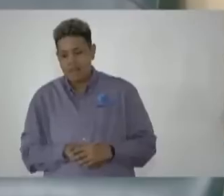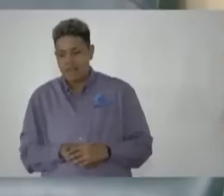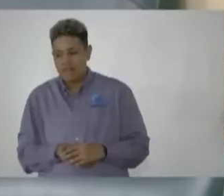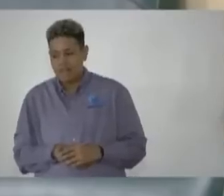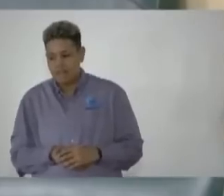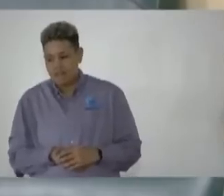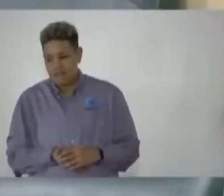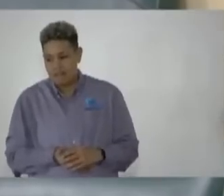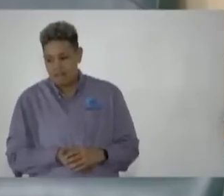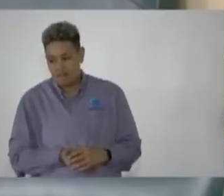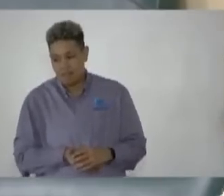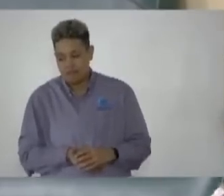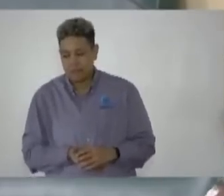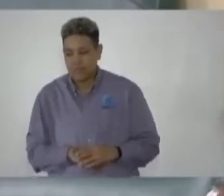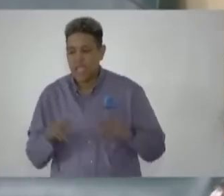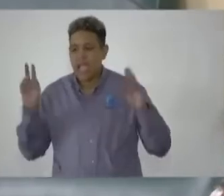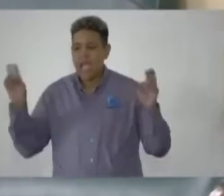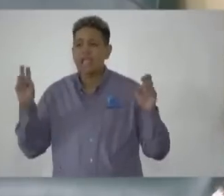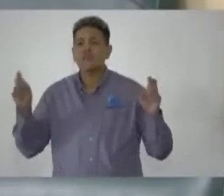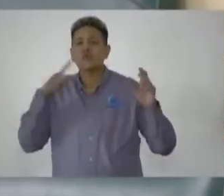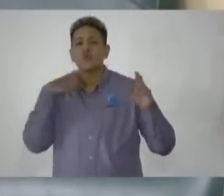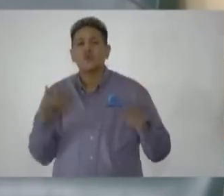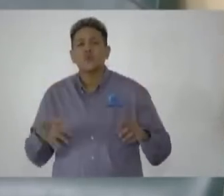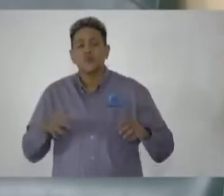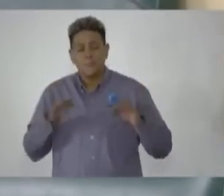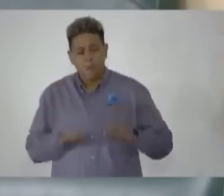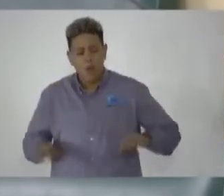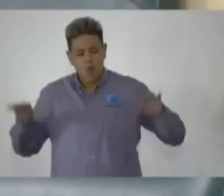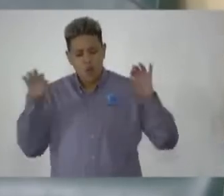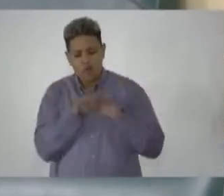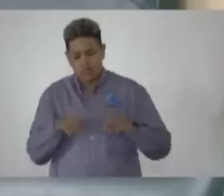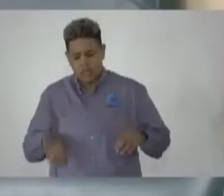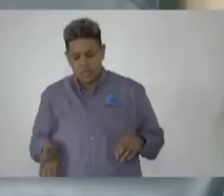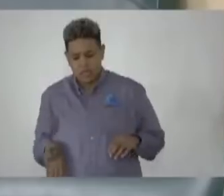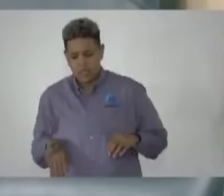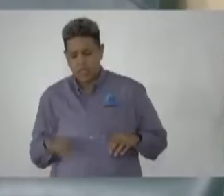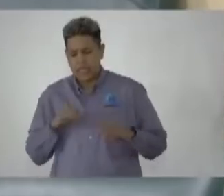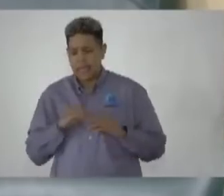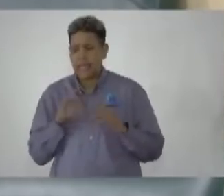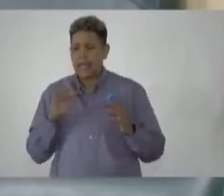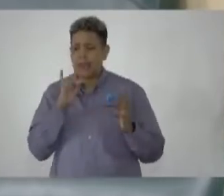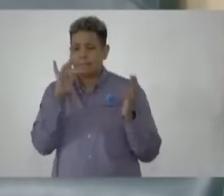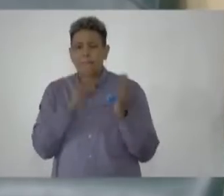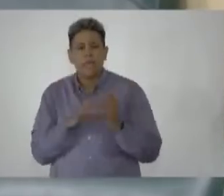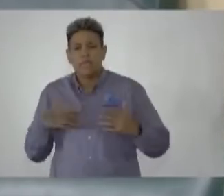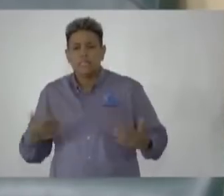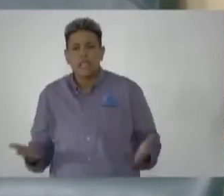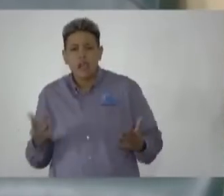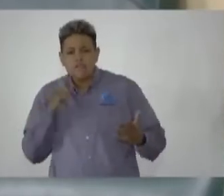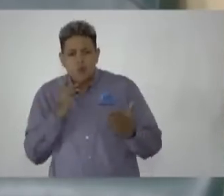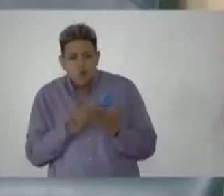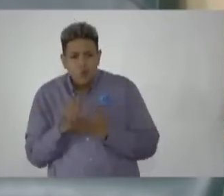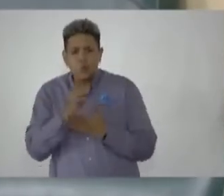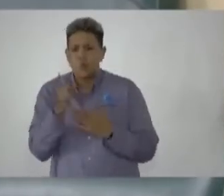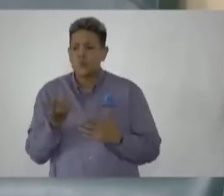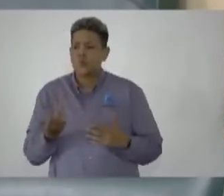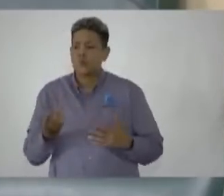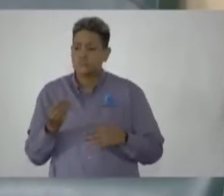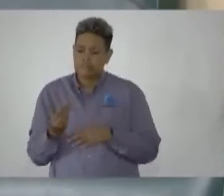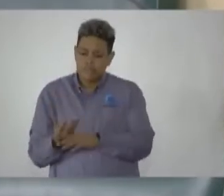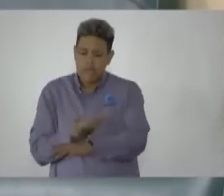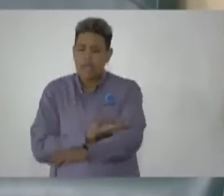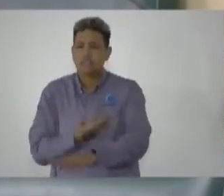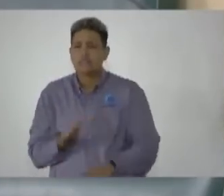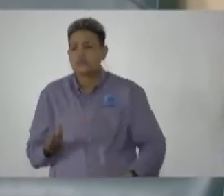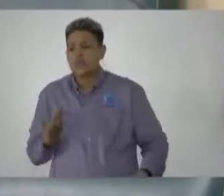it was a matter that it was so important that in the midst of going through treatment,